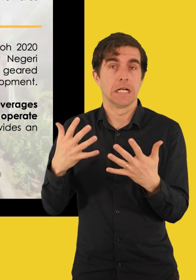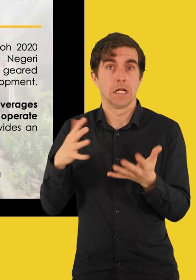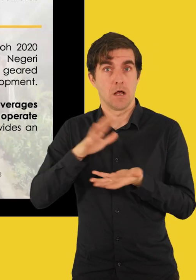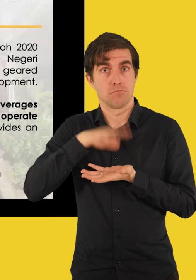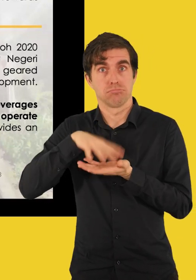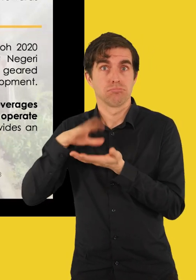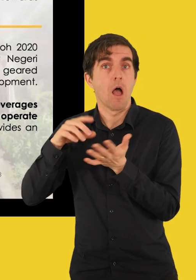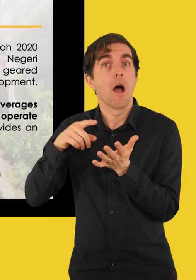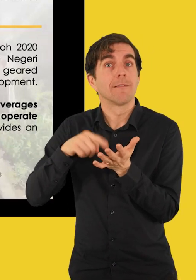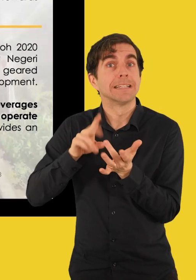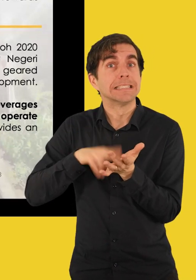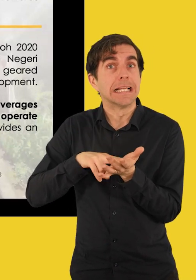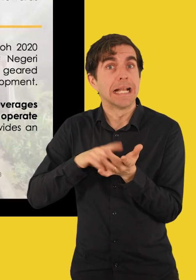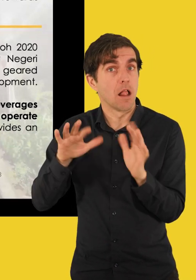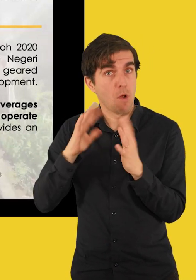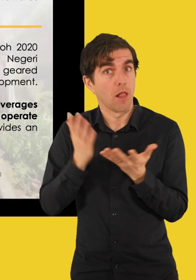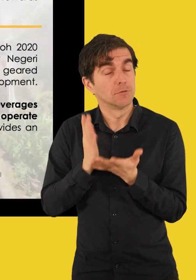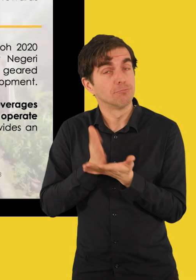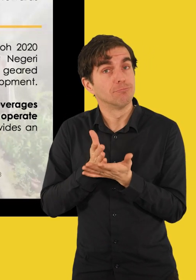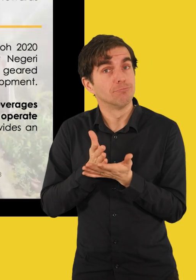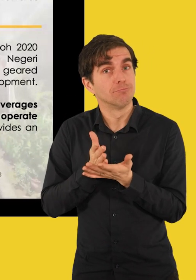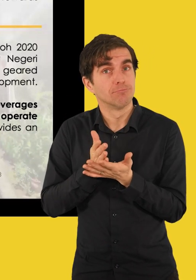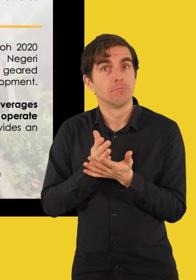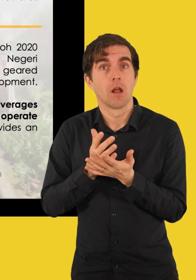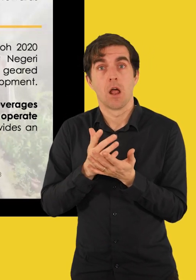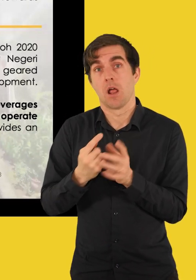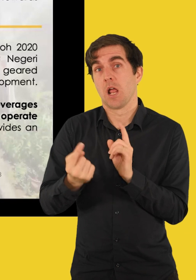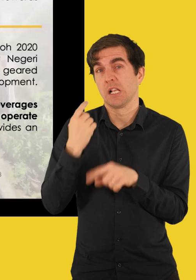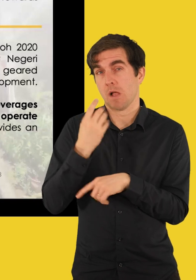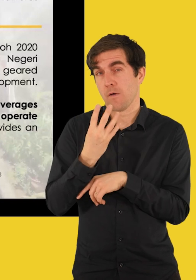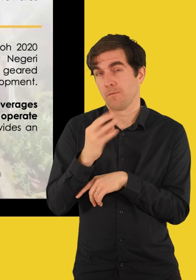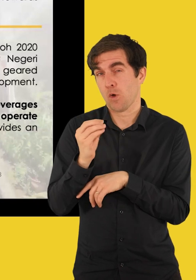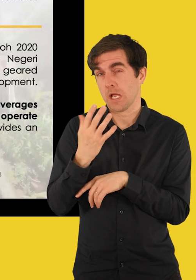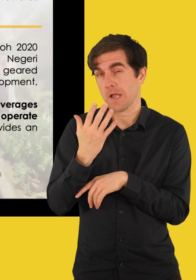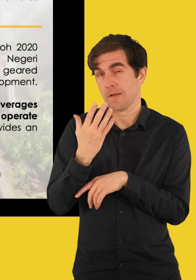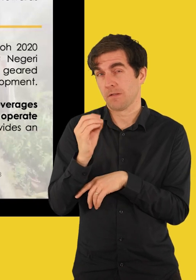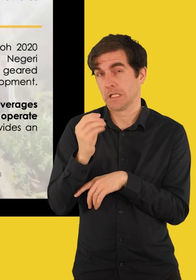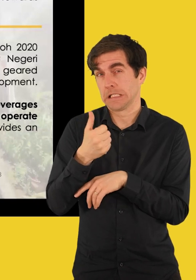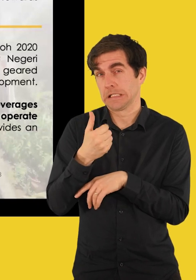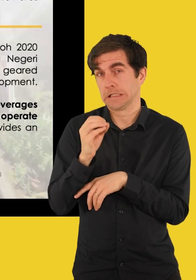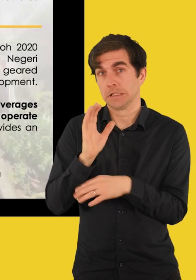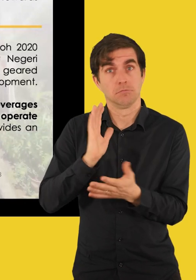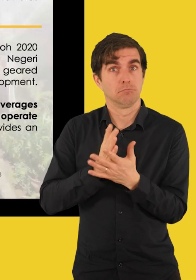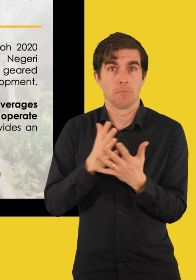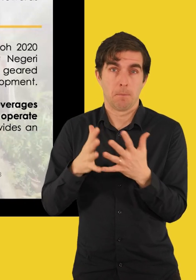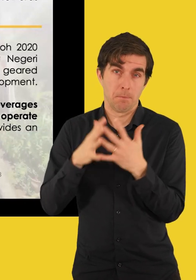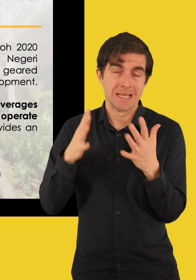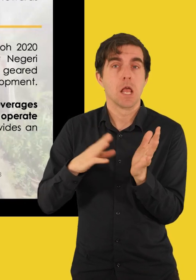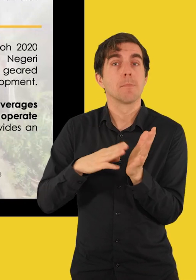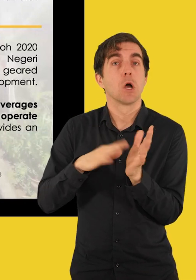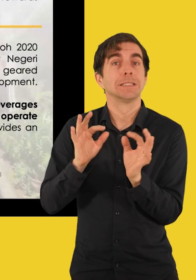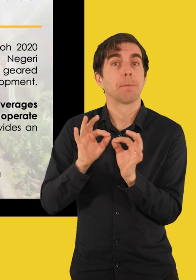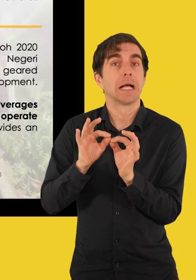most volume of tin in the world in the 40s, 50s, 60s. And in